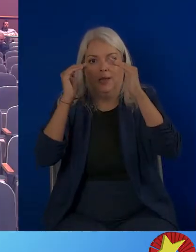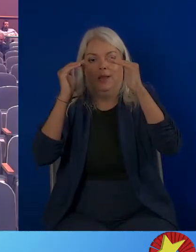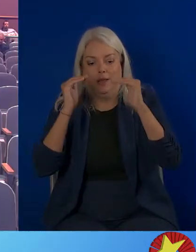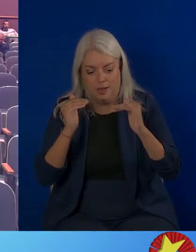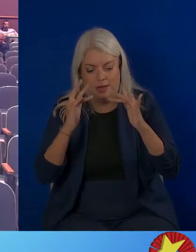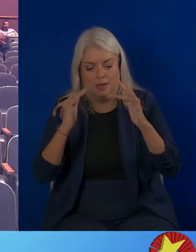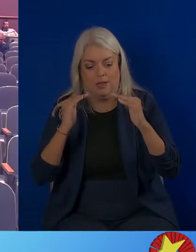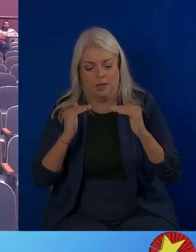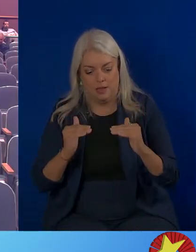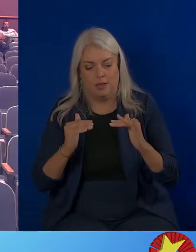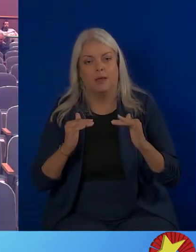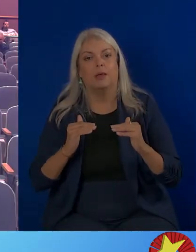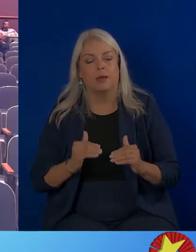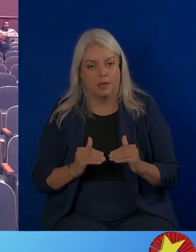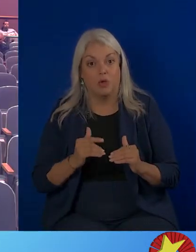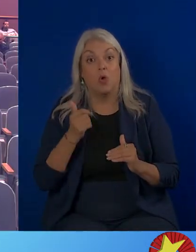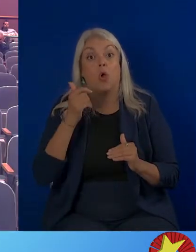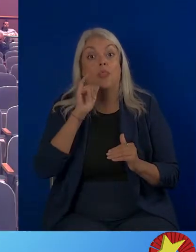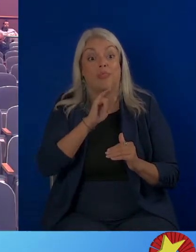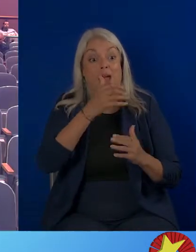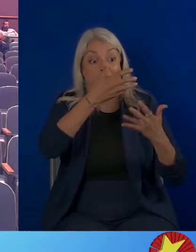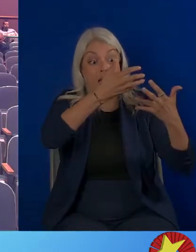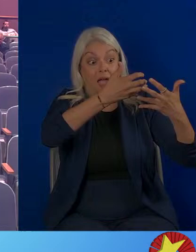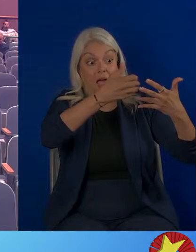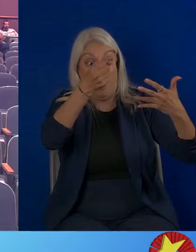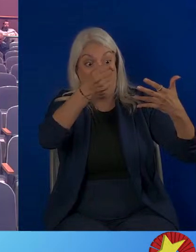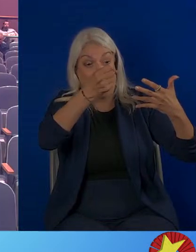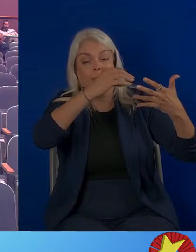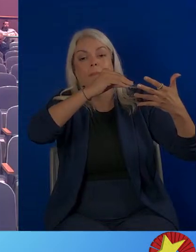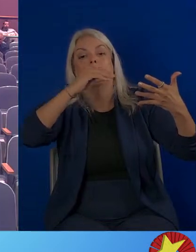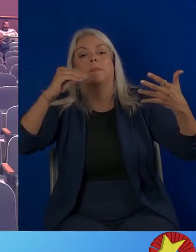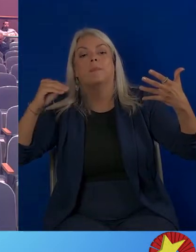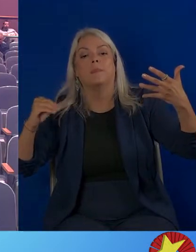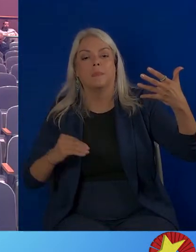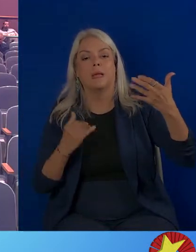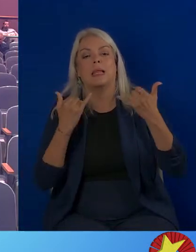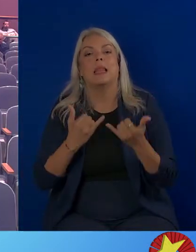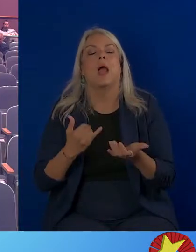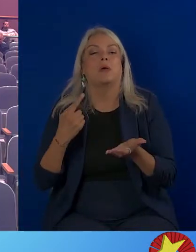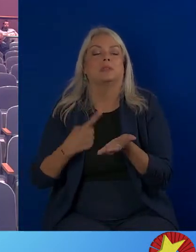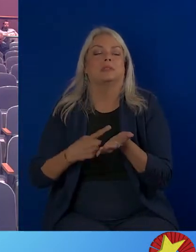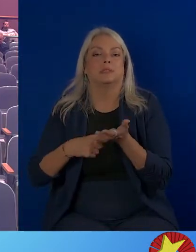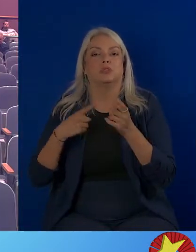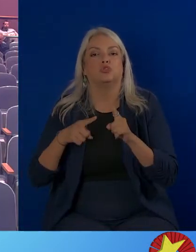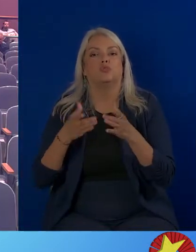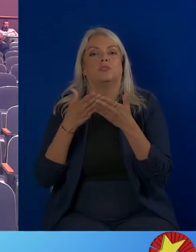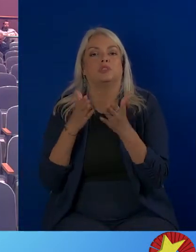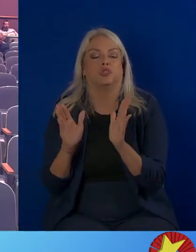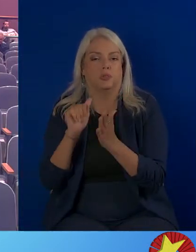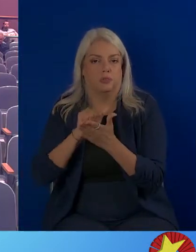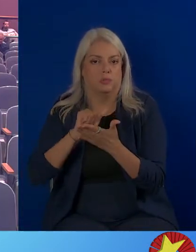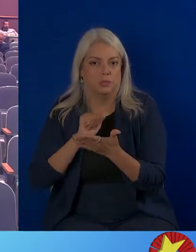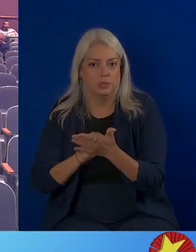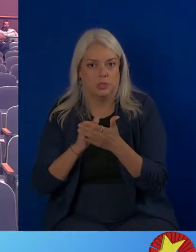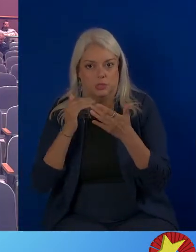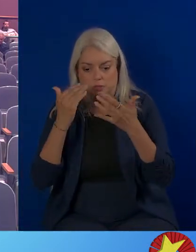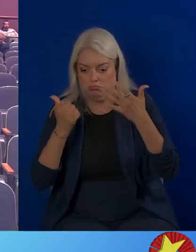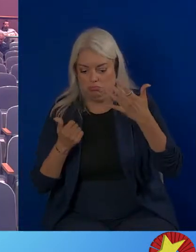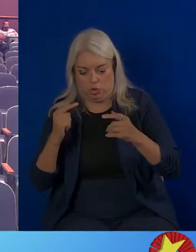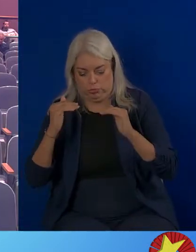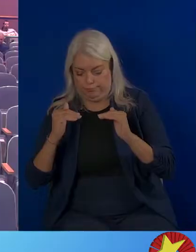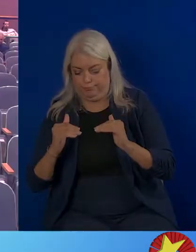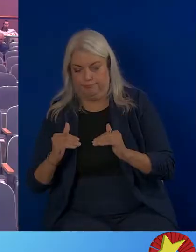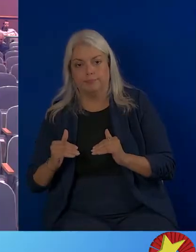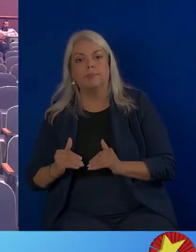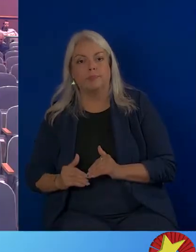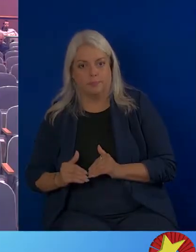item that has been pulled from the consent agenda will be discussed at whatever point it's listed